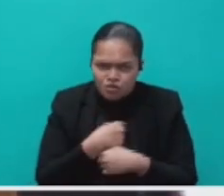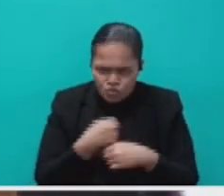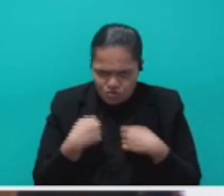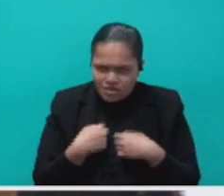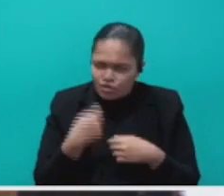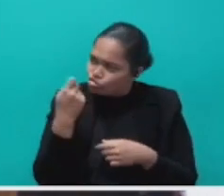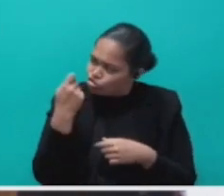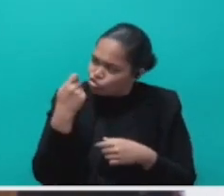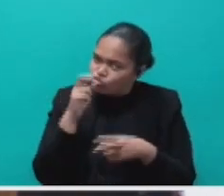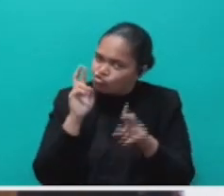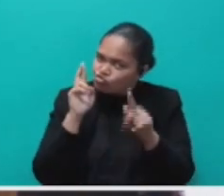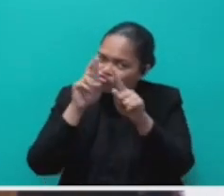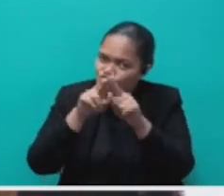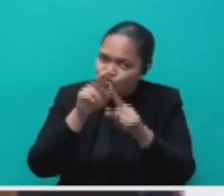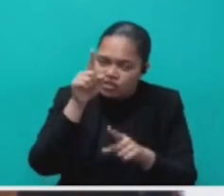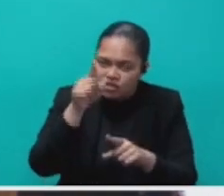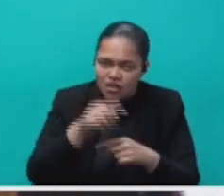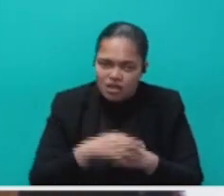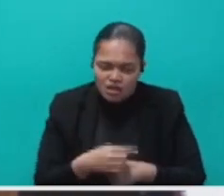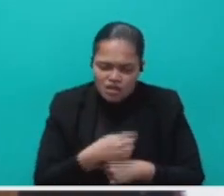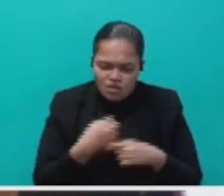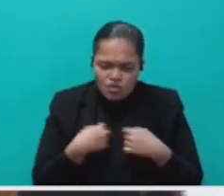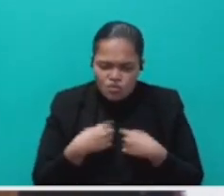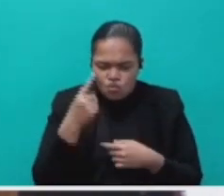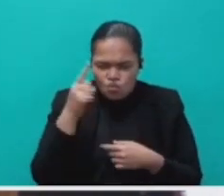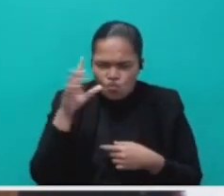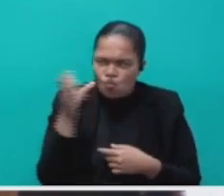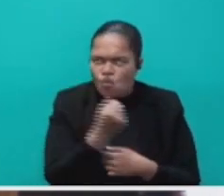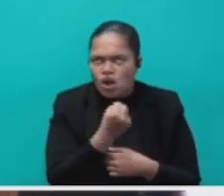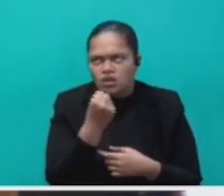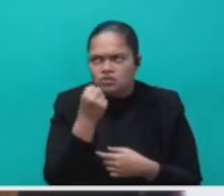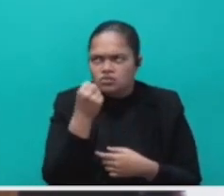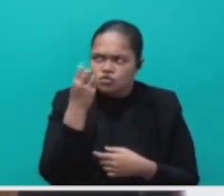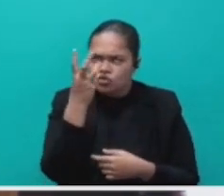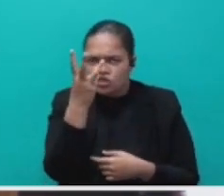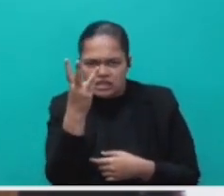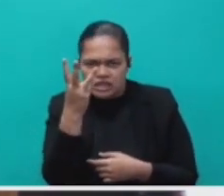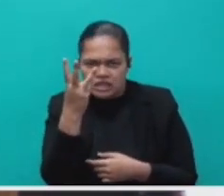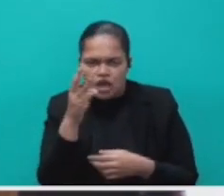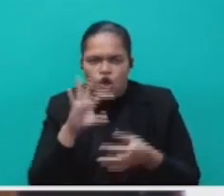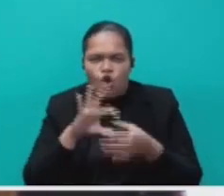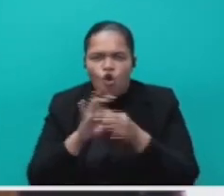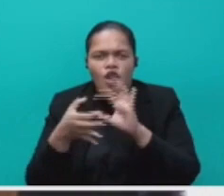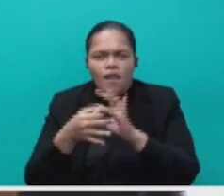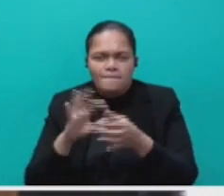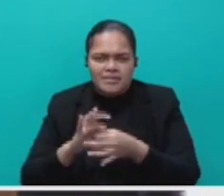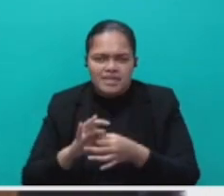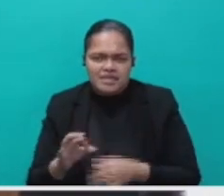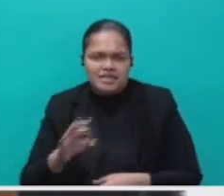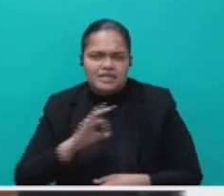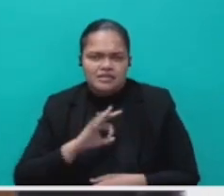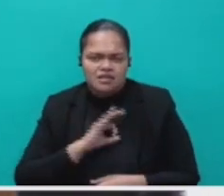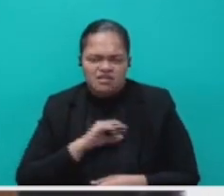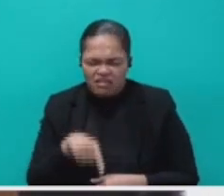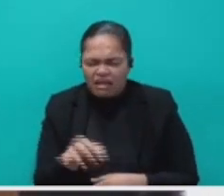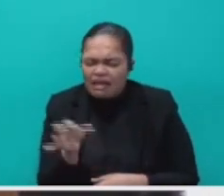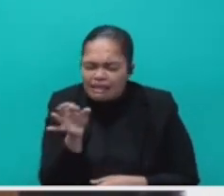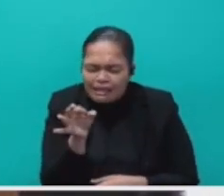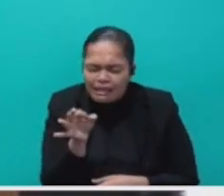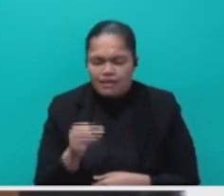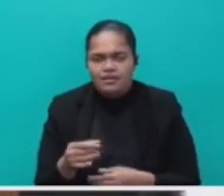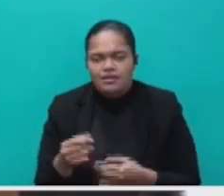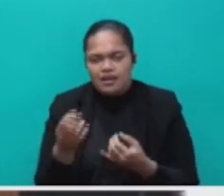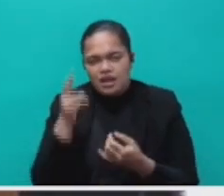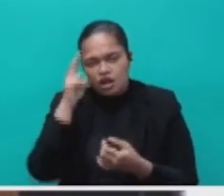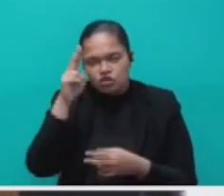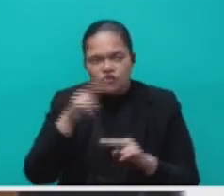there. We have won 3 Olympic gold medals. This tiny nation of Fiji. 1 in the